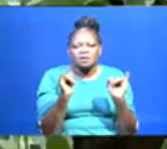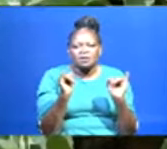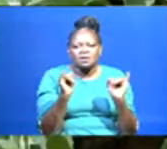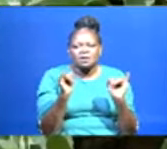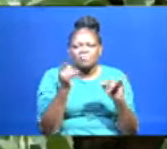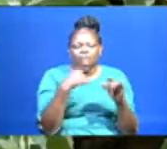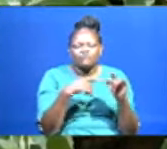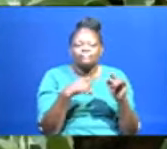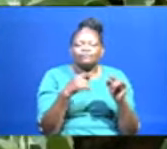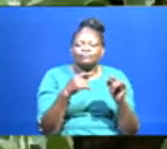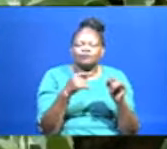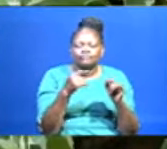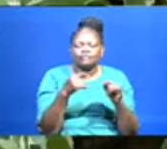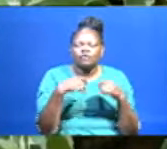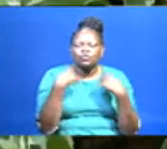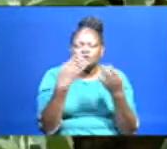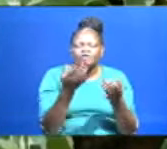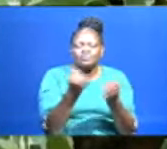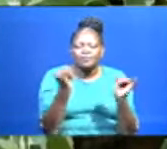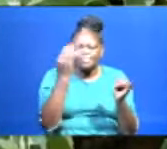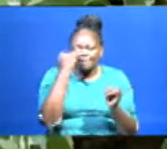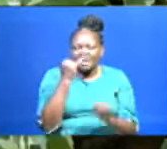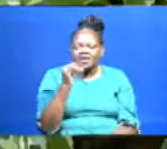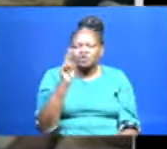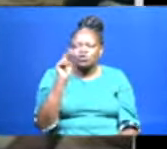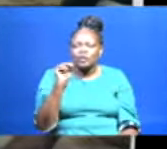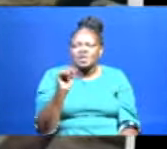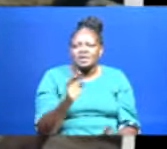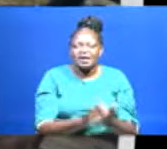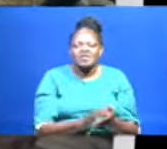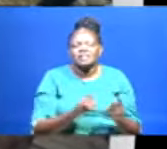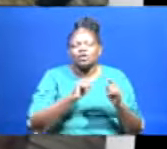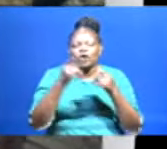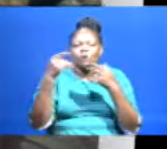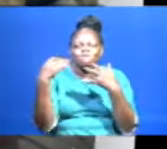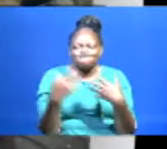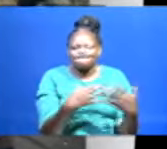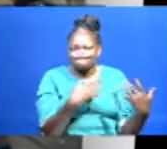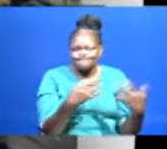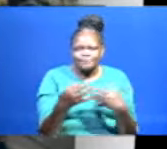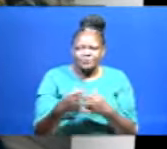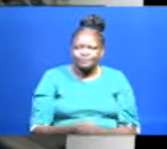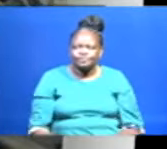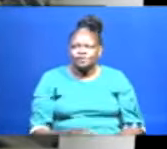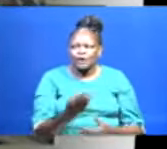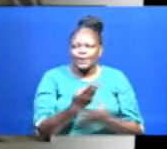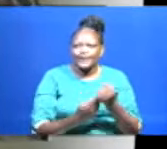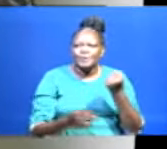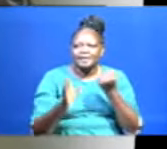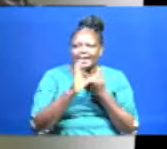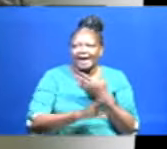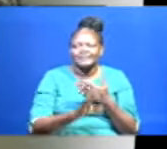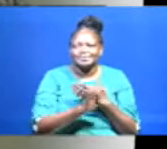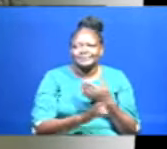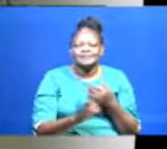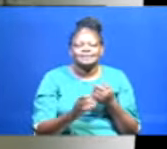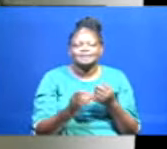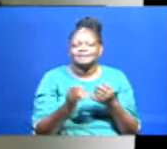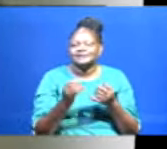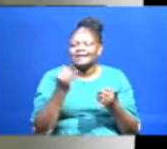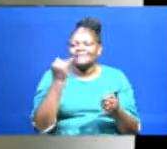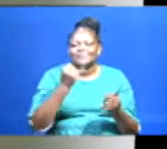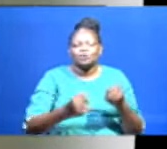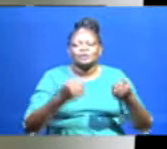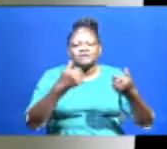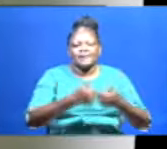And in the year 2000, they went to war. The two countries were eventually separated, and between the